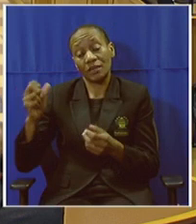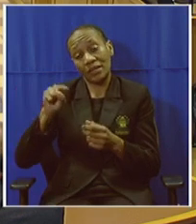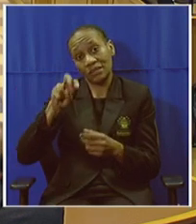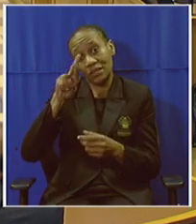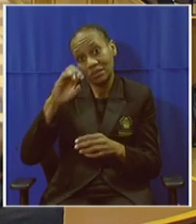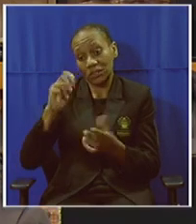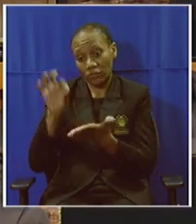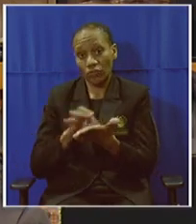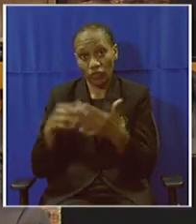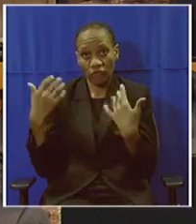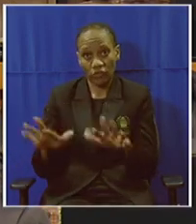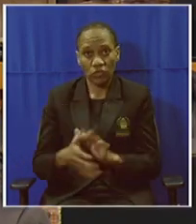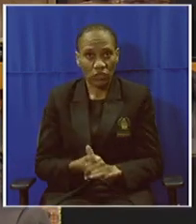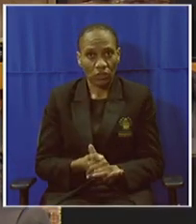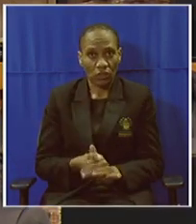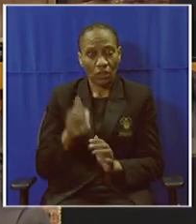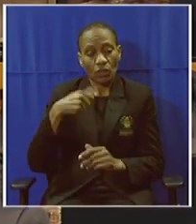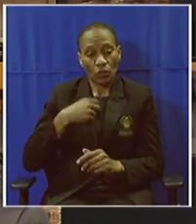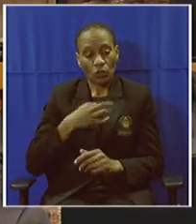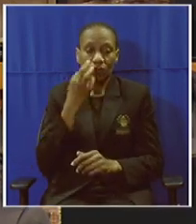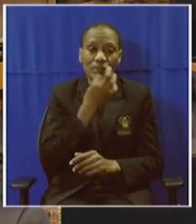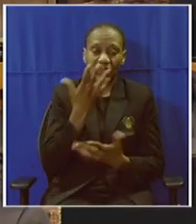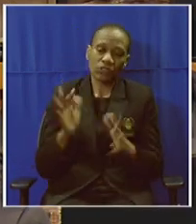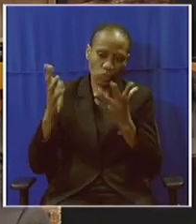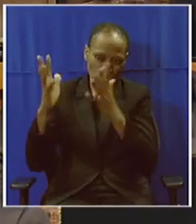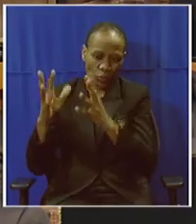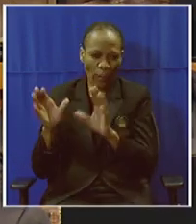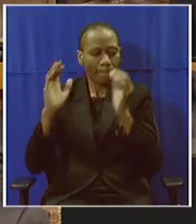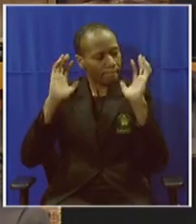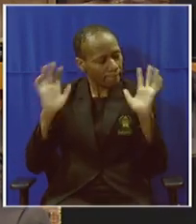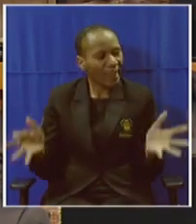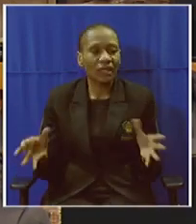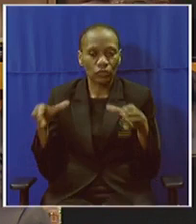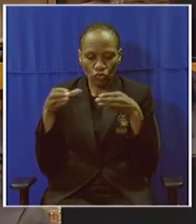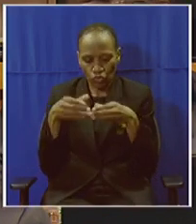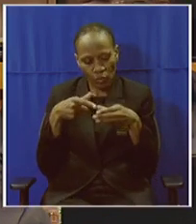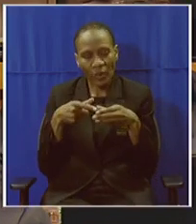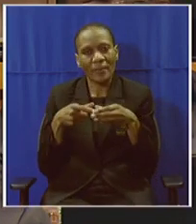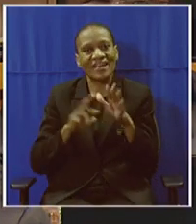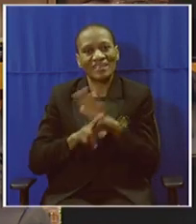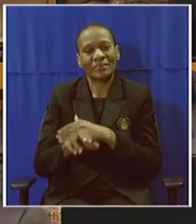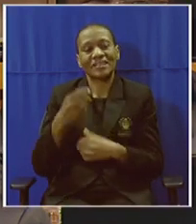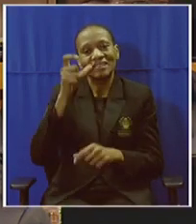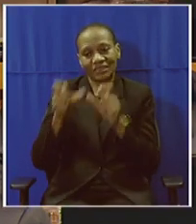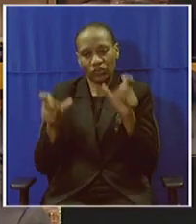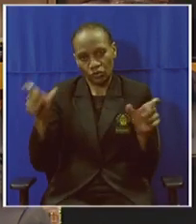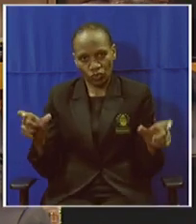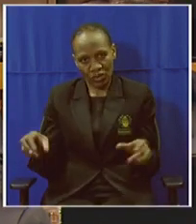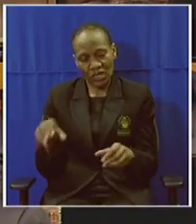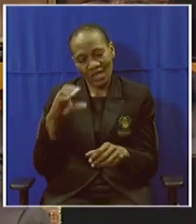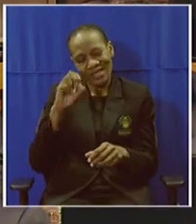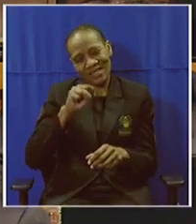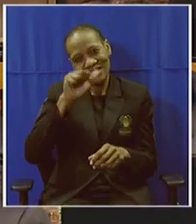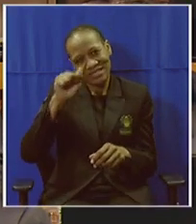elections. The ANC congratulates the biggest student movement in Africa, the South African Student Congress, on